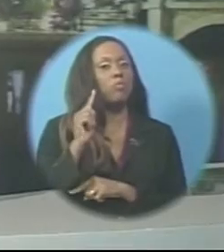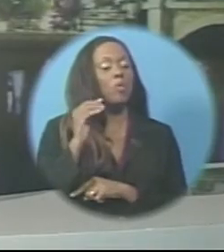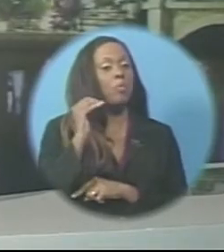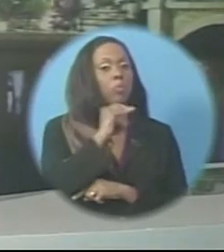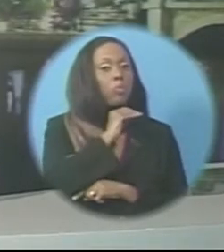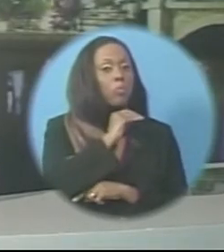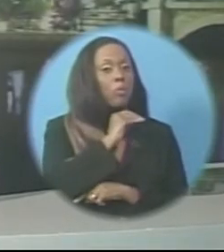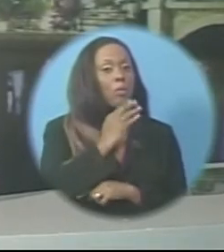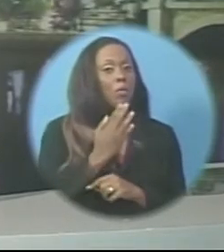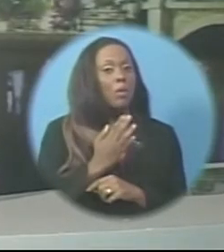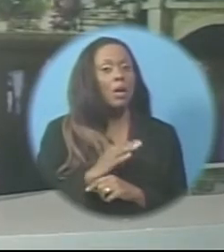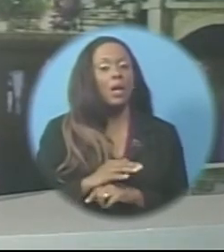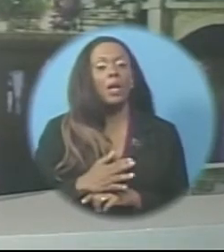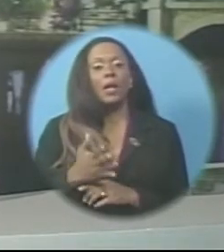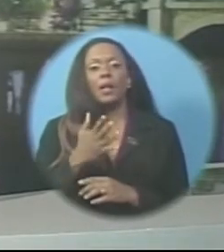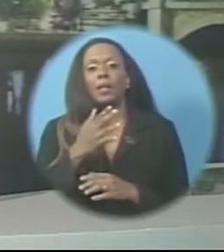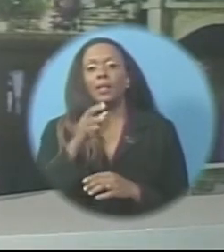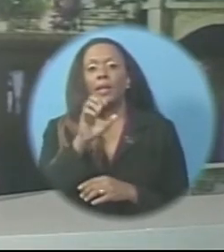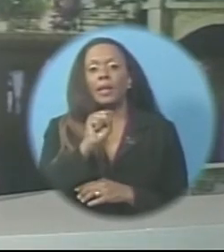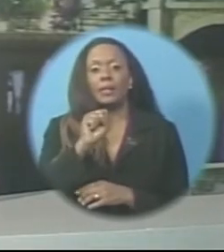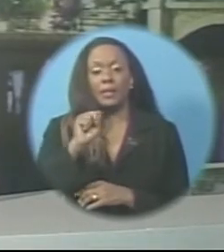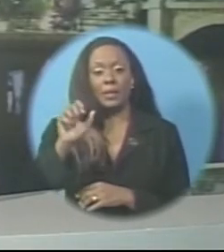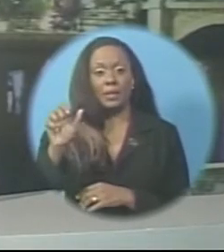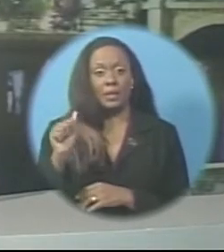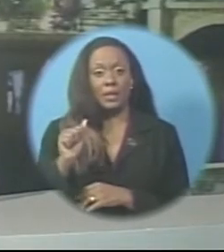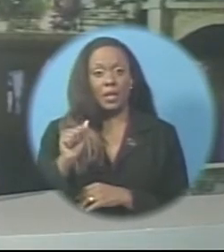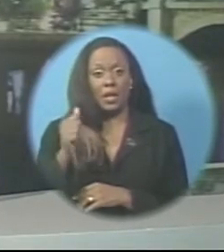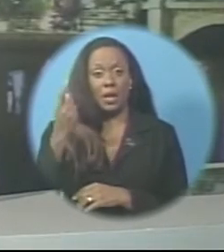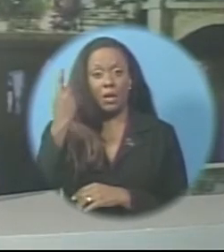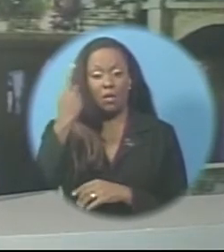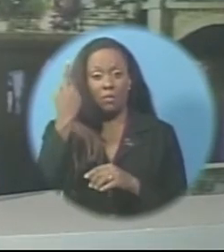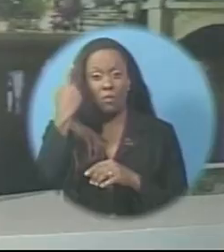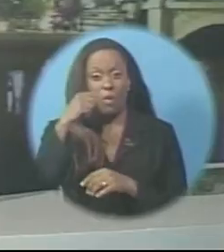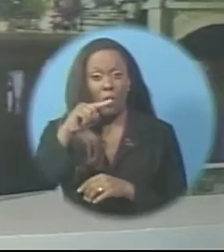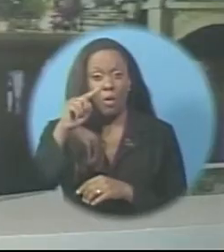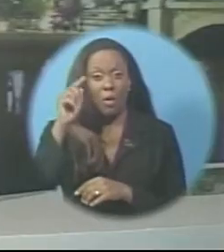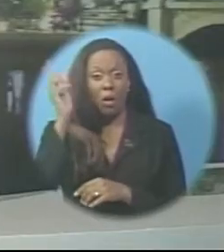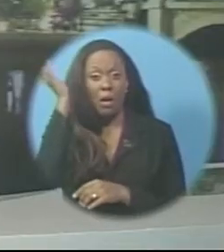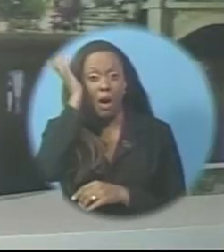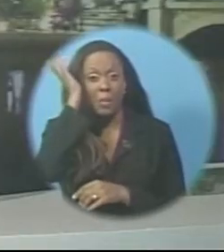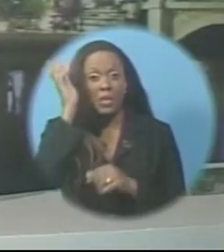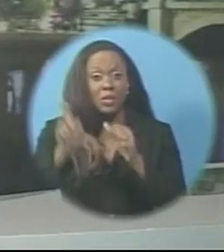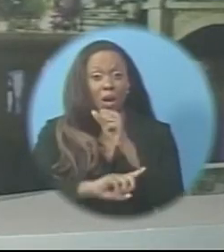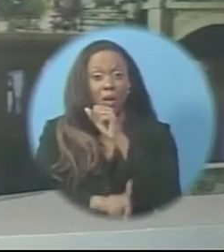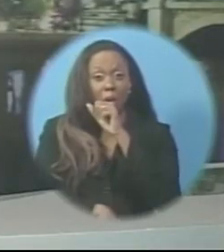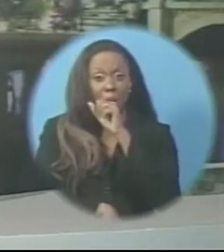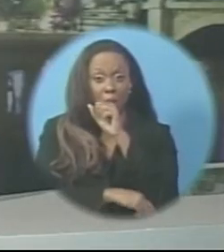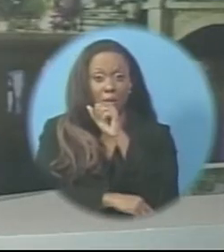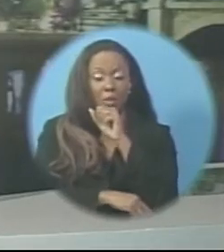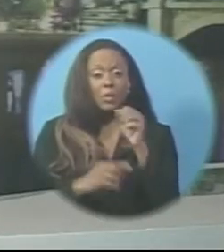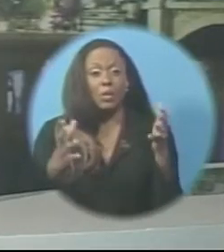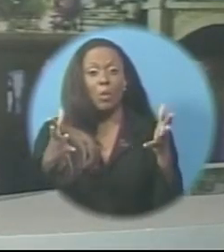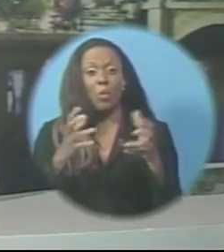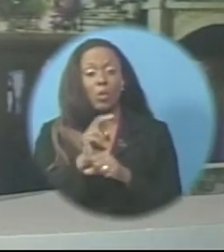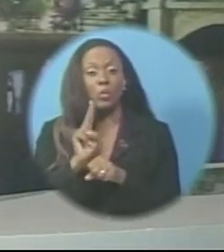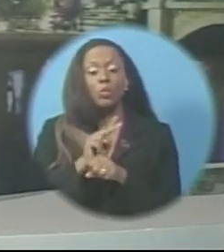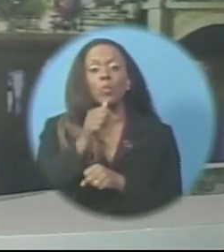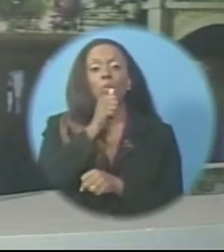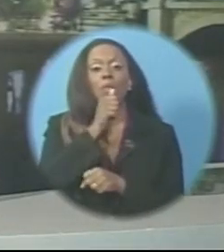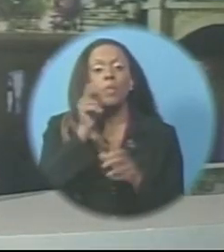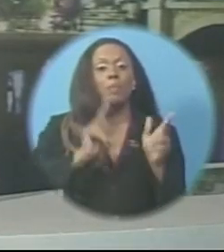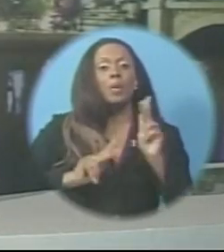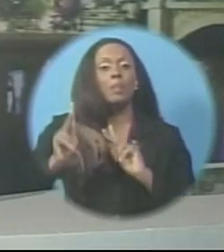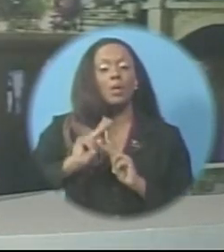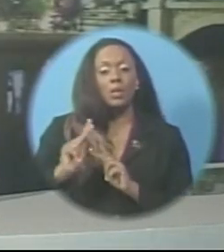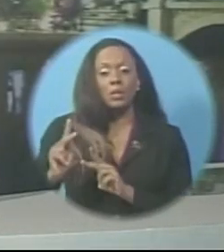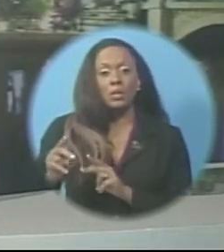Sanitation Service Authority to use private waste haulers for garbage collection. This pilot project, which began last week, is to run for